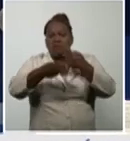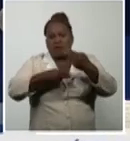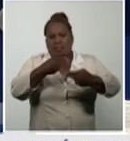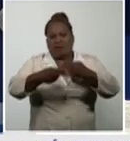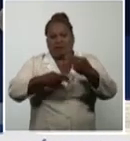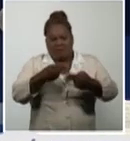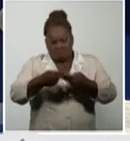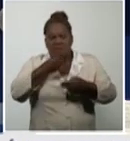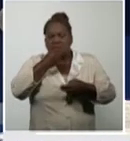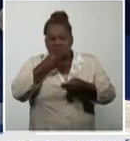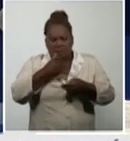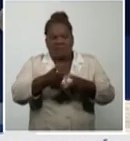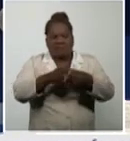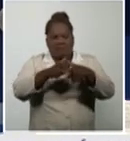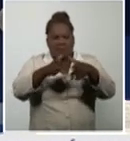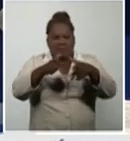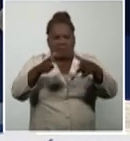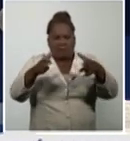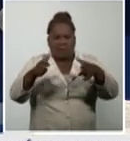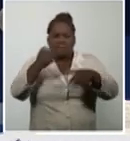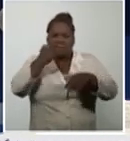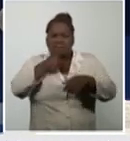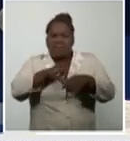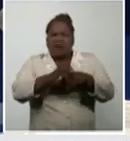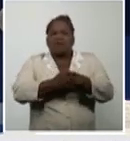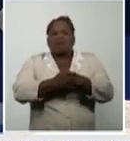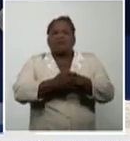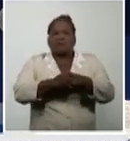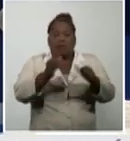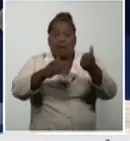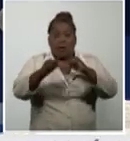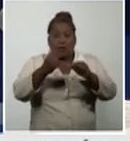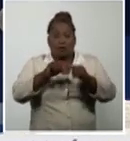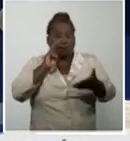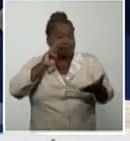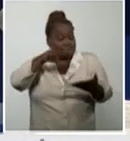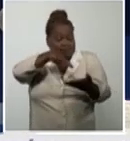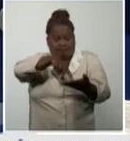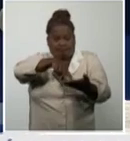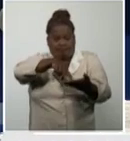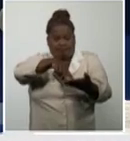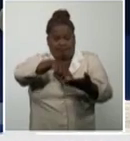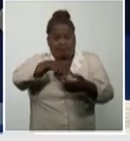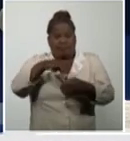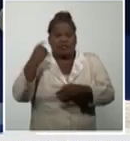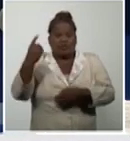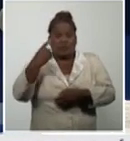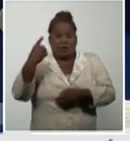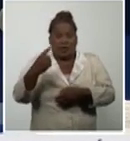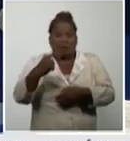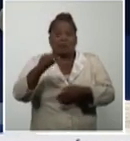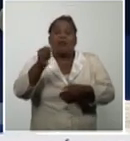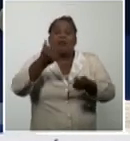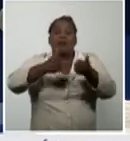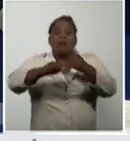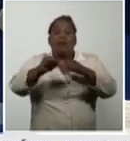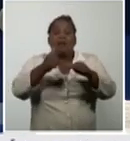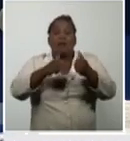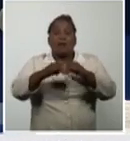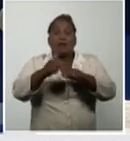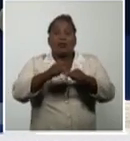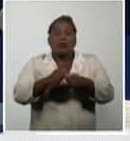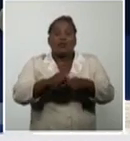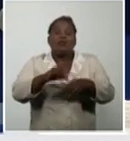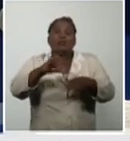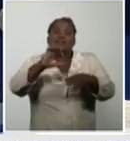with the largest capacity that we have in our country, in addition to being the reference laboratory.